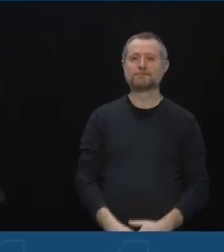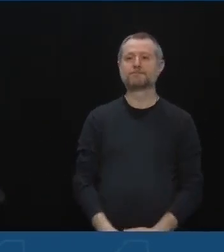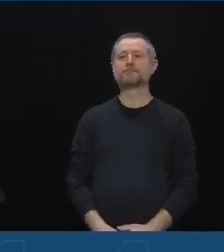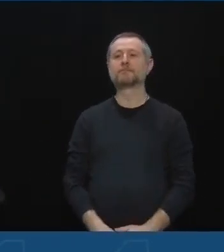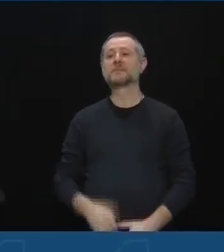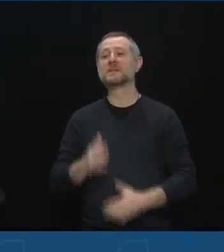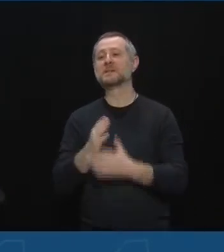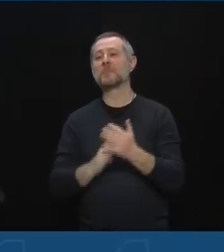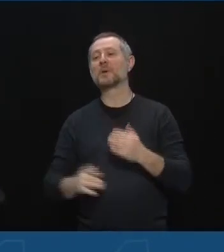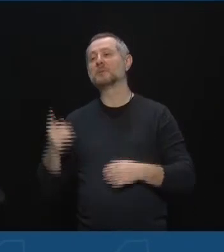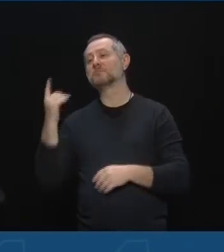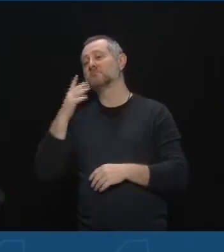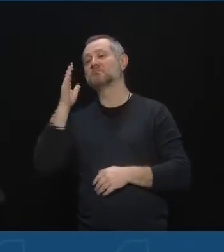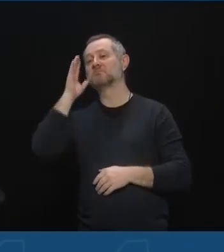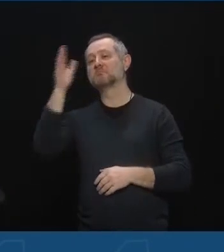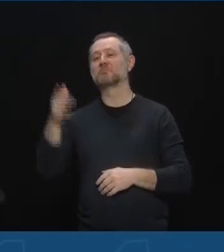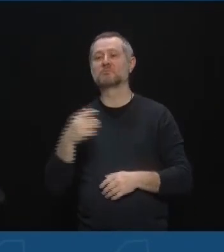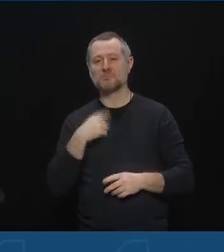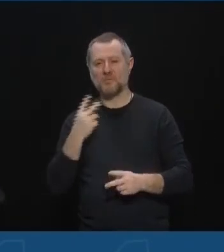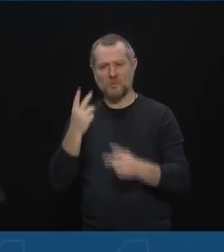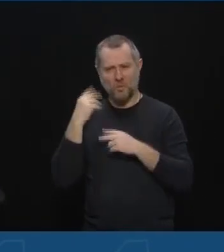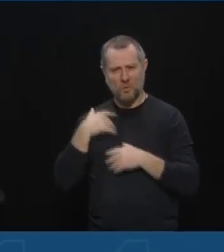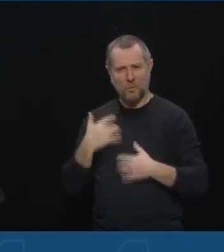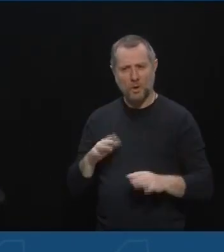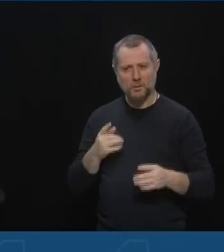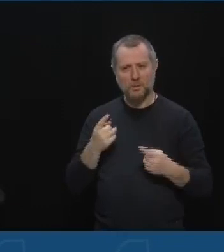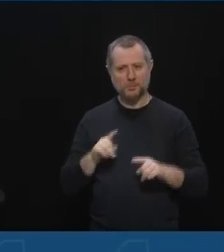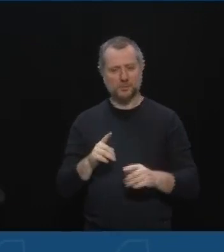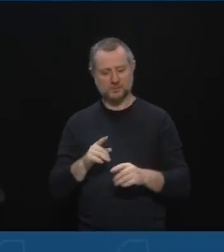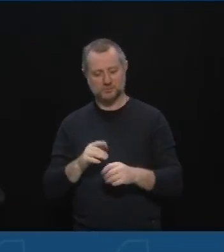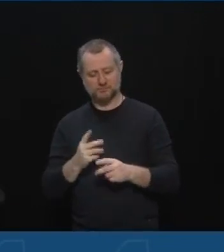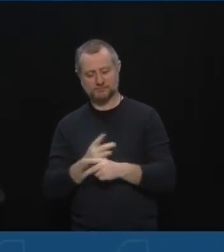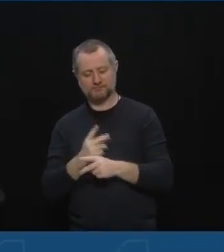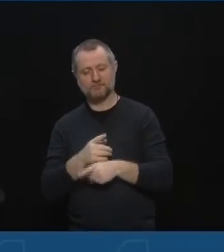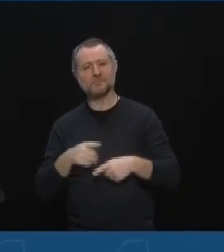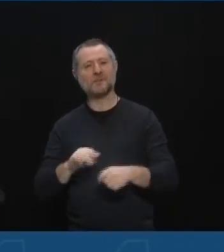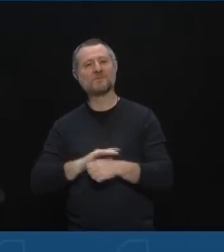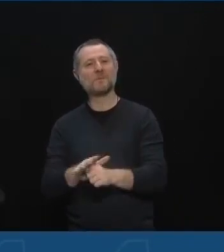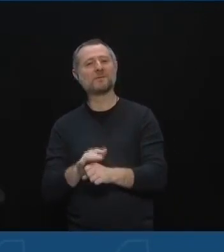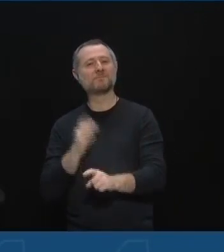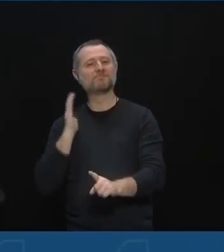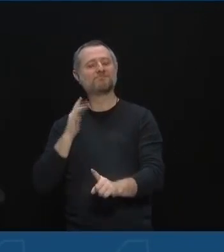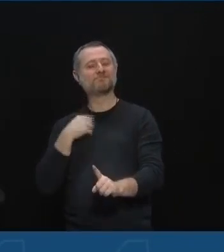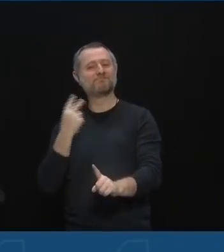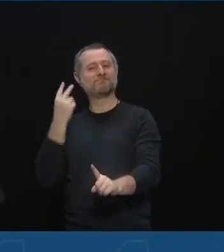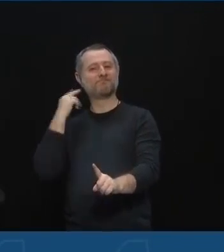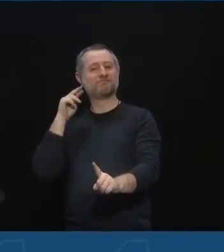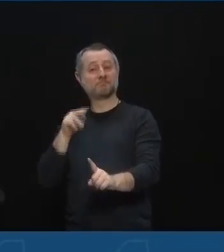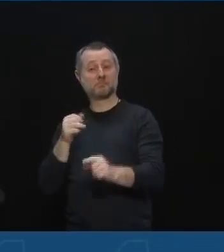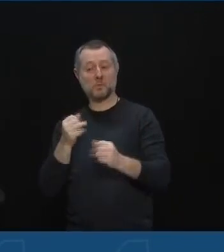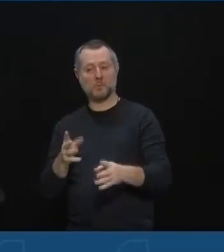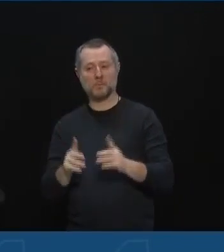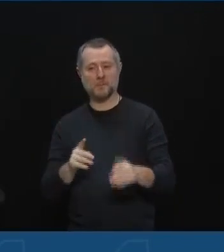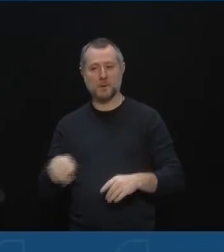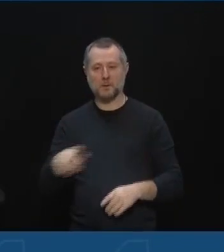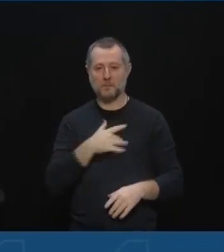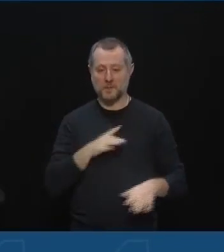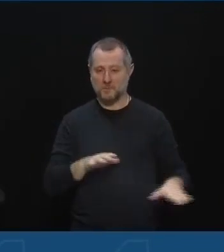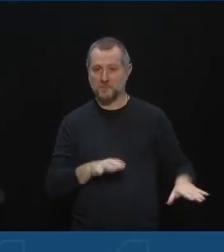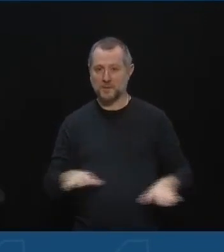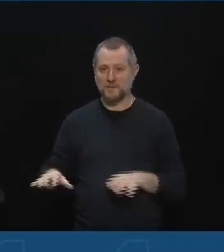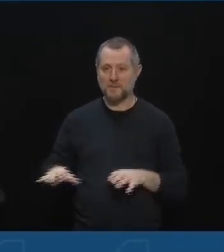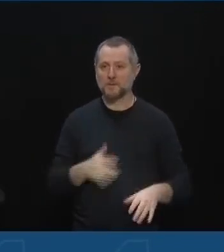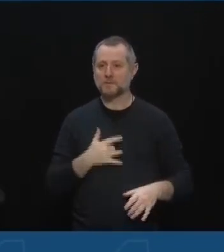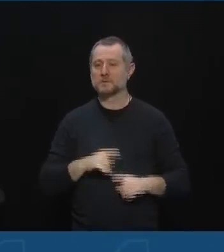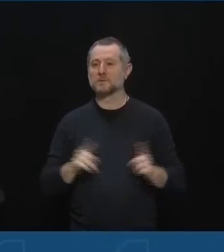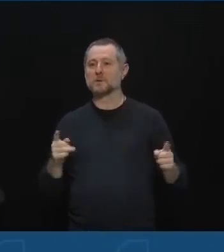try to determine what happened during this pandemic that led to the human condition changing and people losing hope and